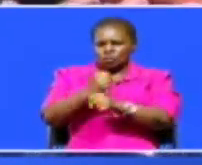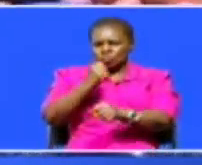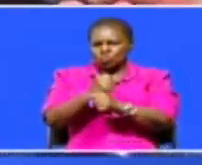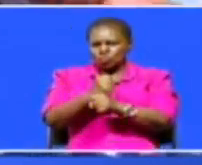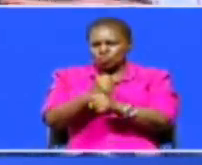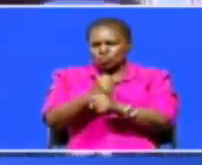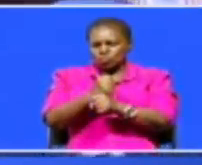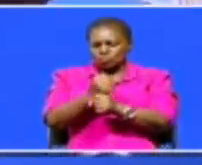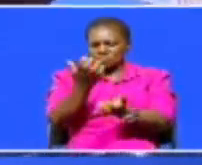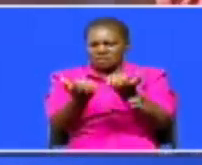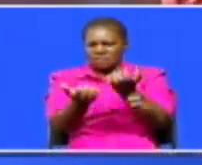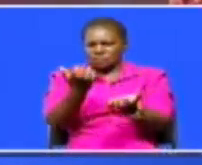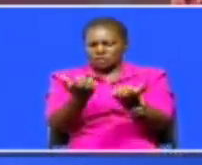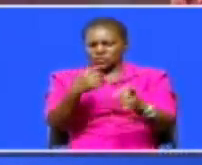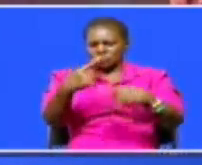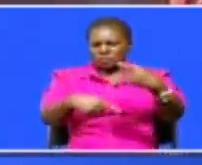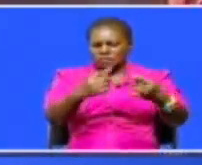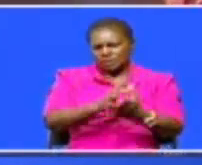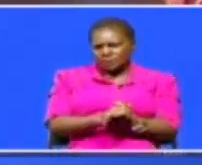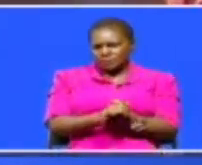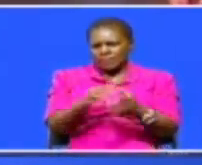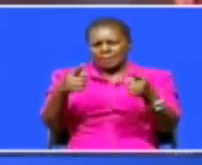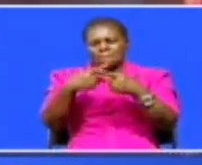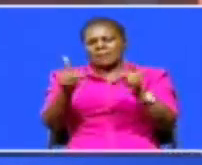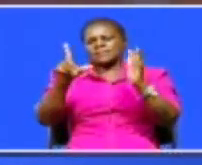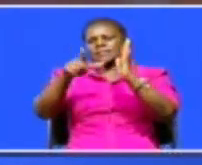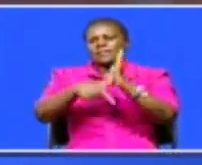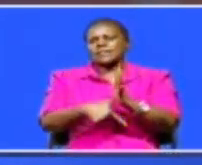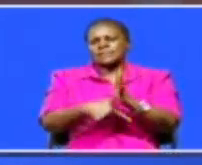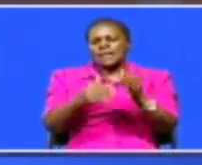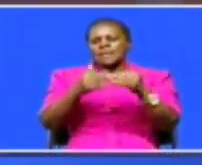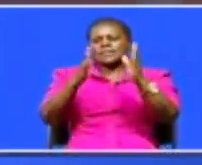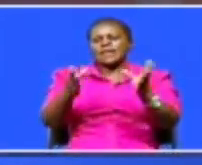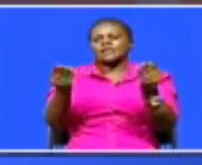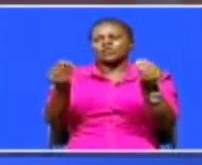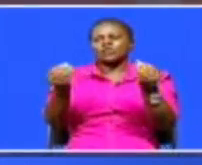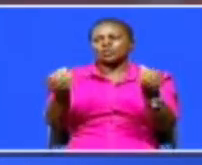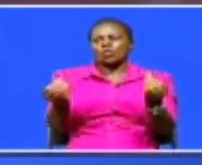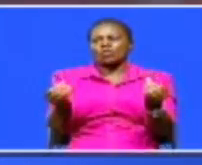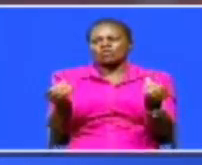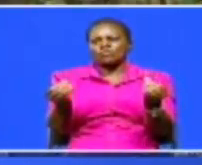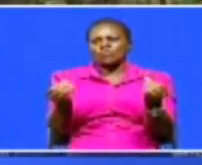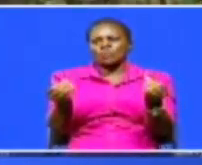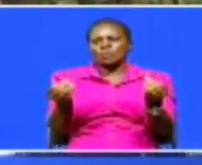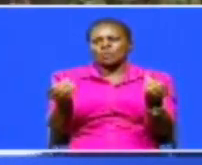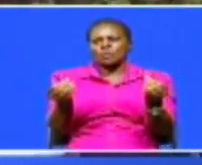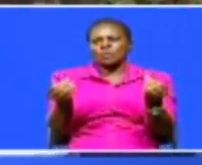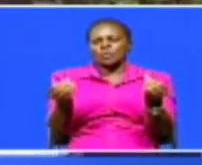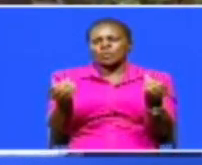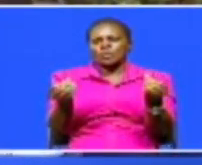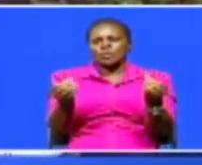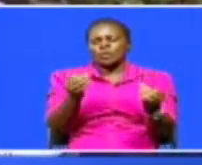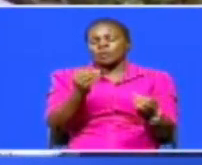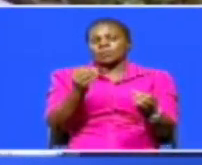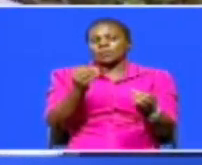go through the administrative process. This, however, would later be addressed by the leaders, who faulted the approach taken by the locals. The grievances are